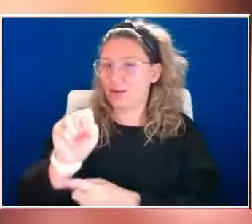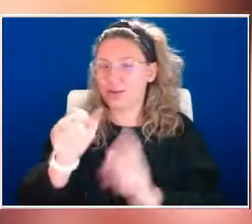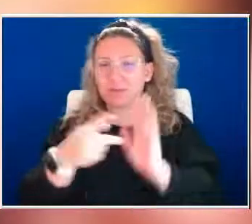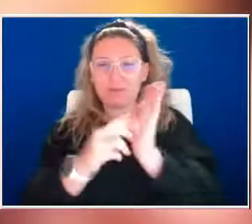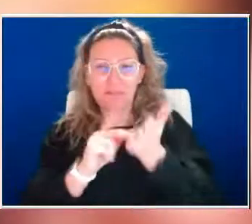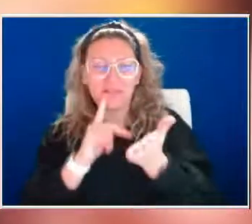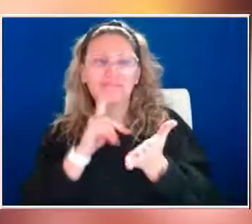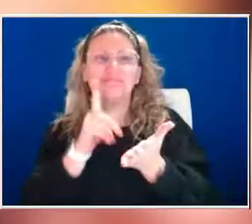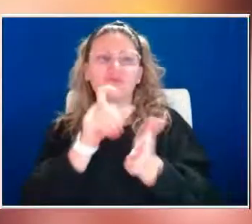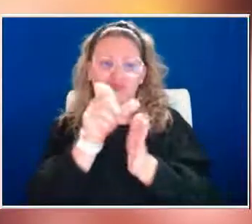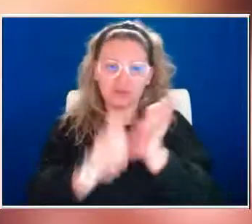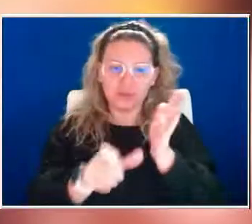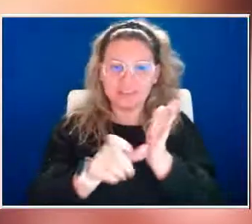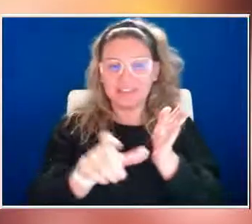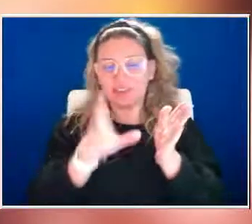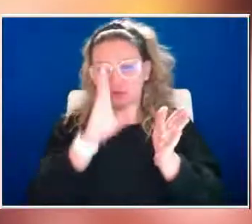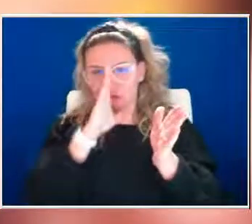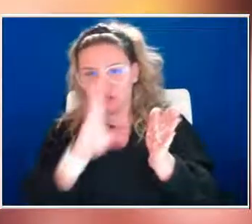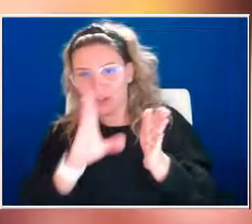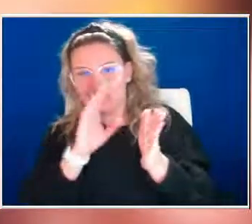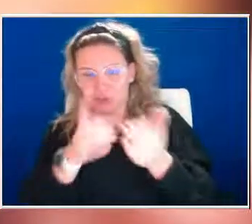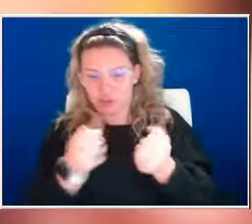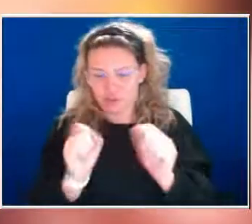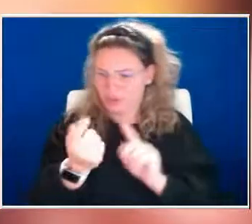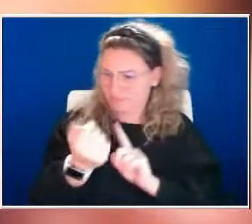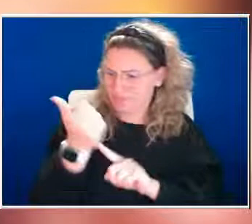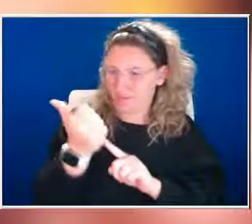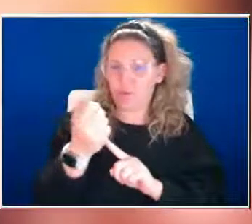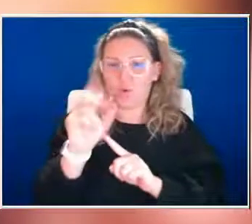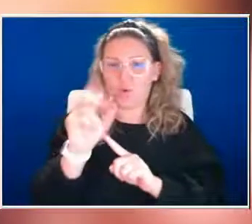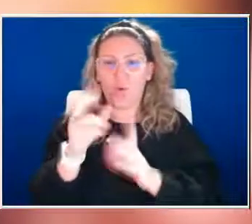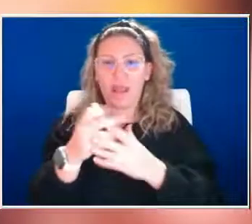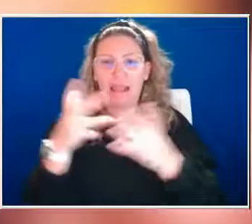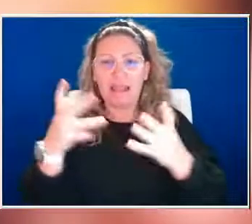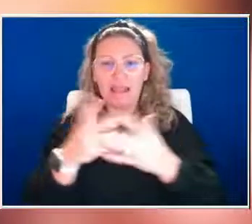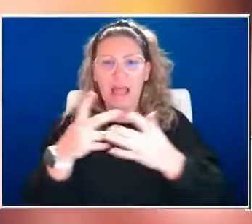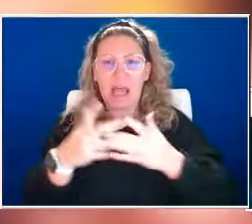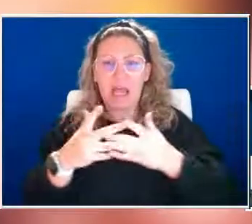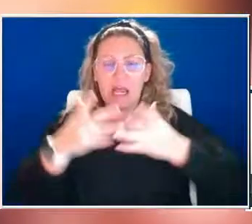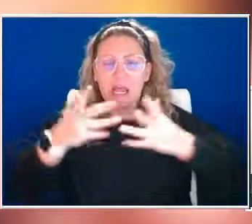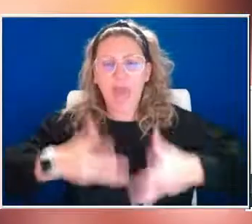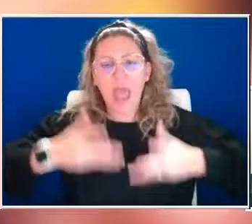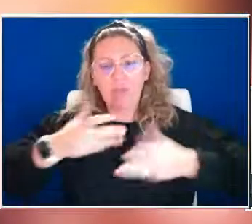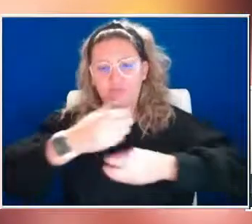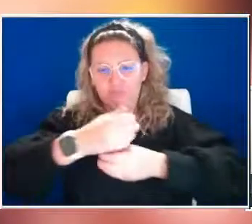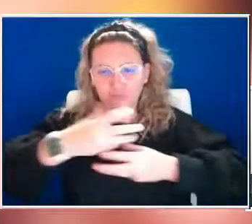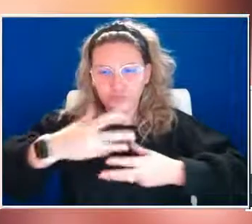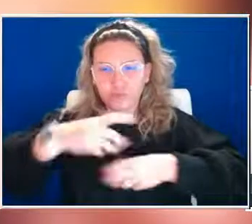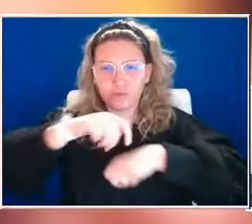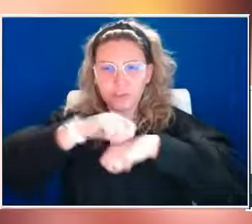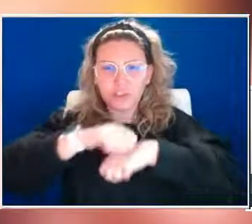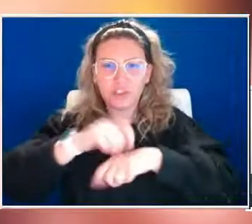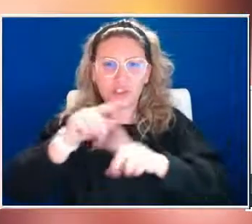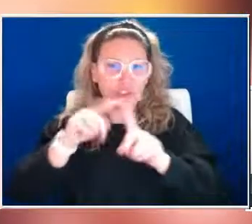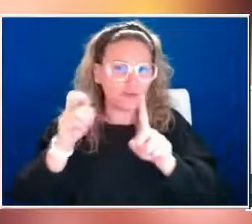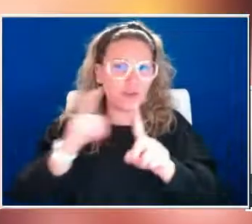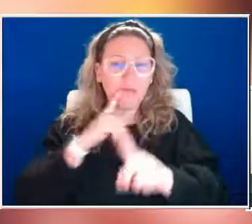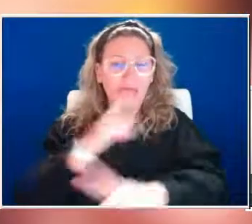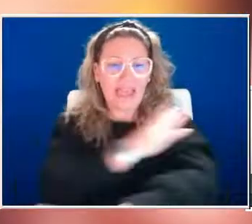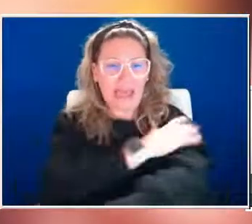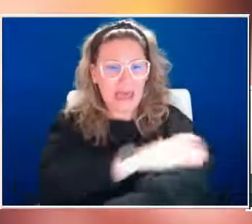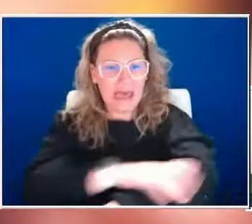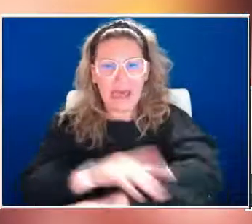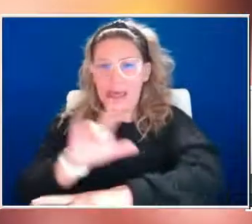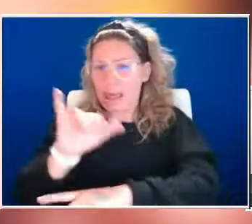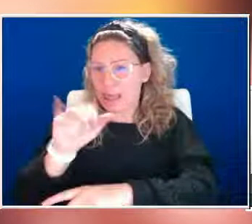directly excise, but if we're trying to remove or debulk a lot of that heavy swollen tissue, across like, a swollen limb, we'll use